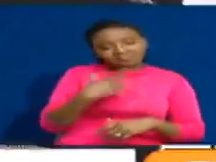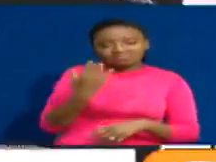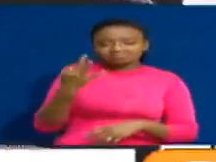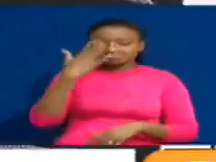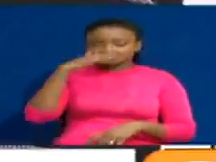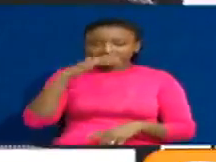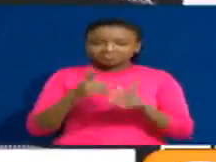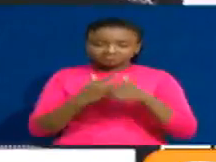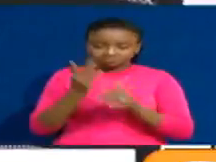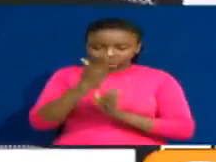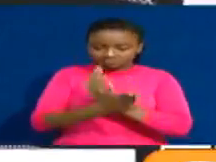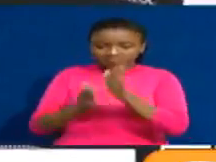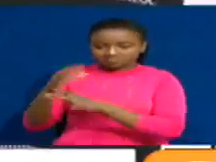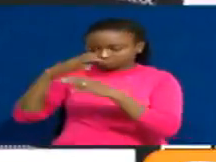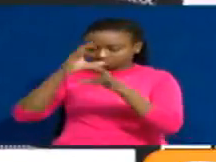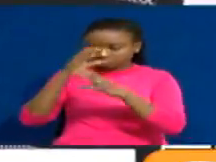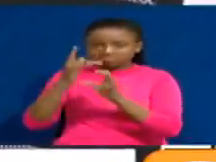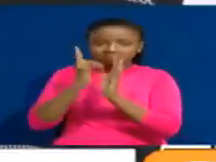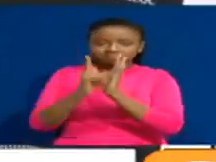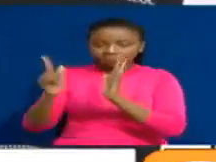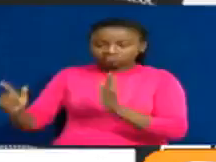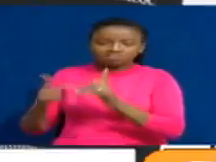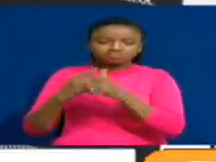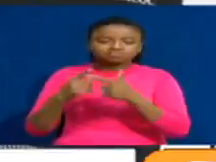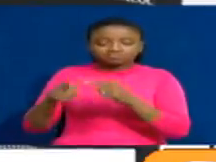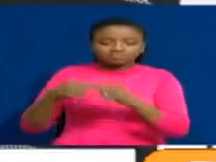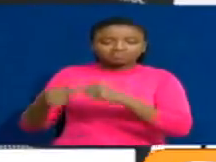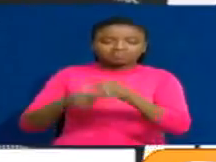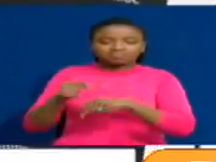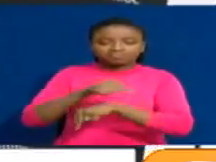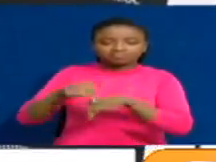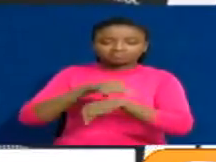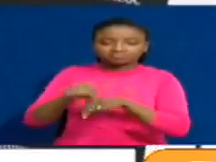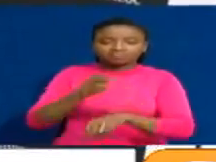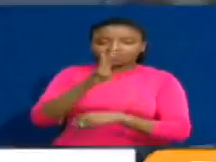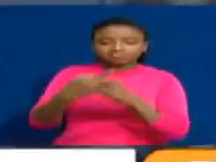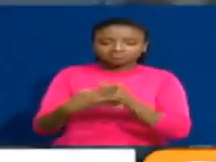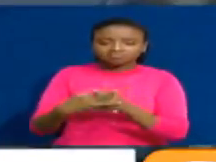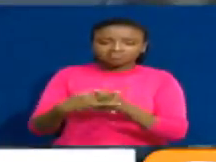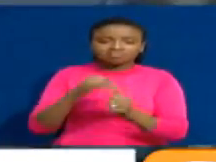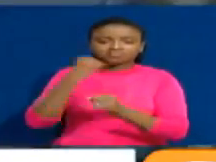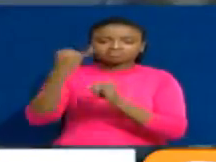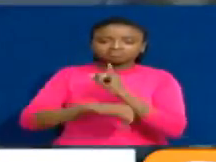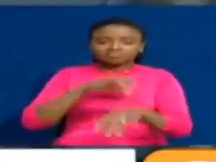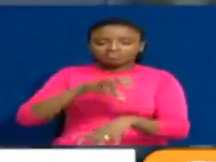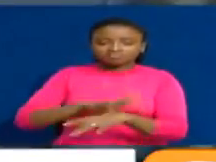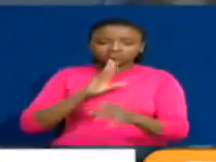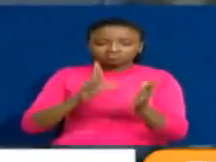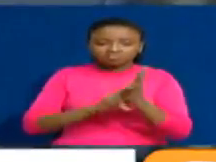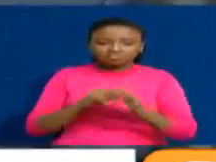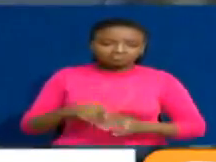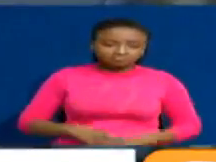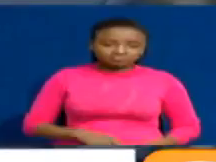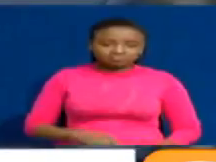library prep. And this can take also, it can run for 48 hours, and you have your results. And you make them